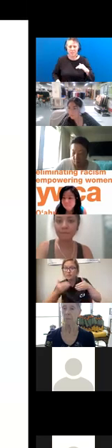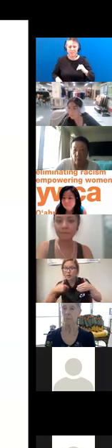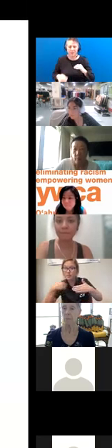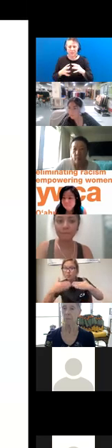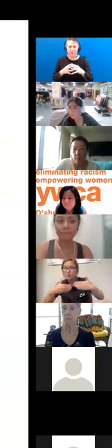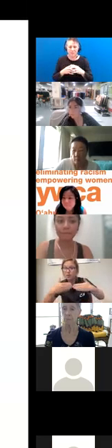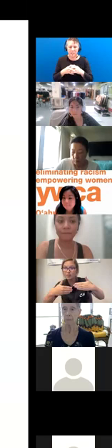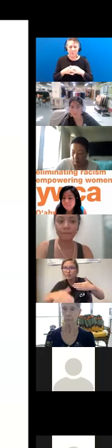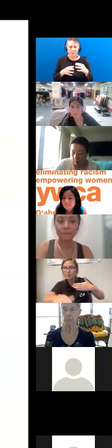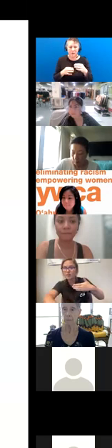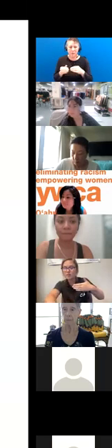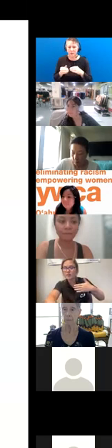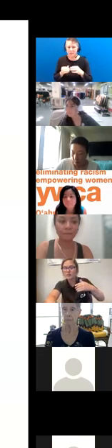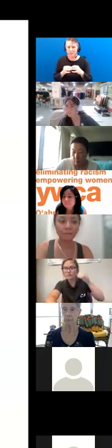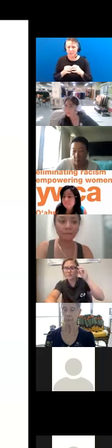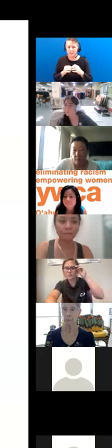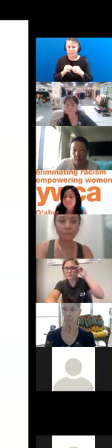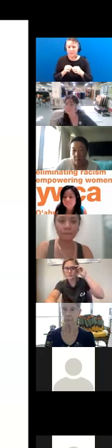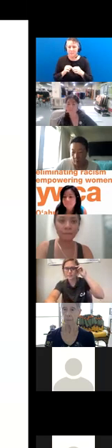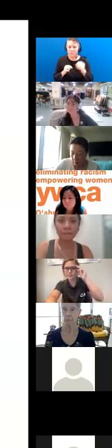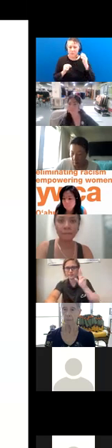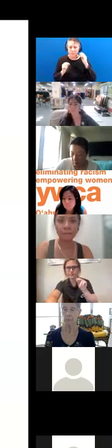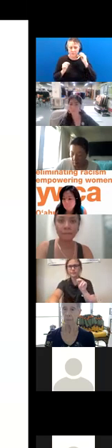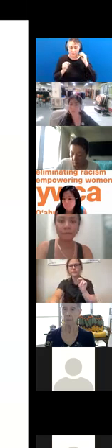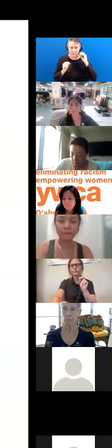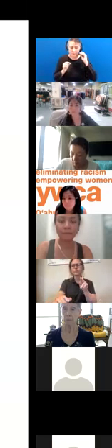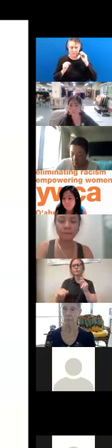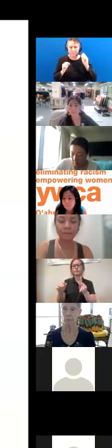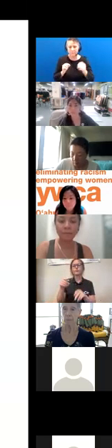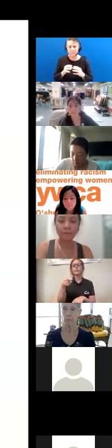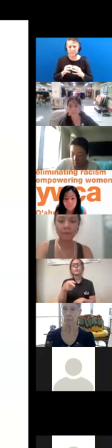sorry, is there any questions before I move on to the next portion?